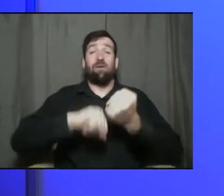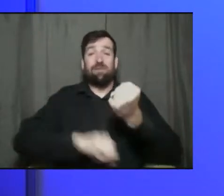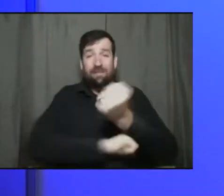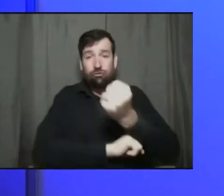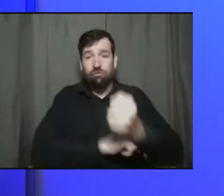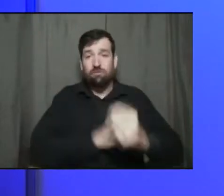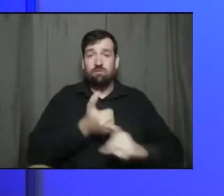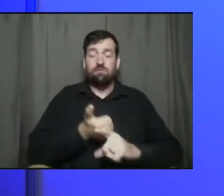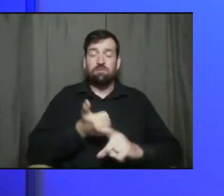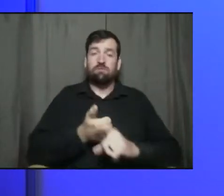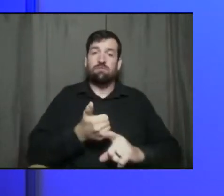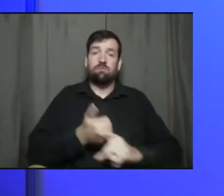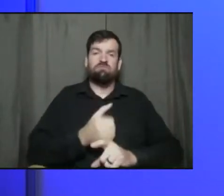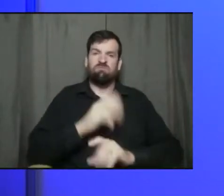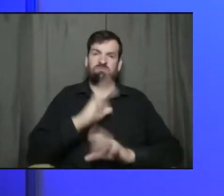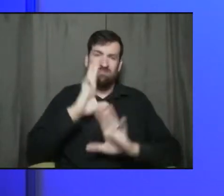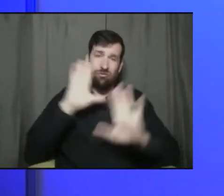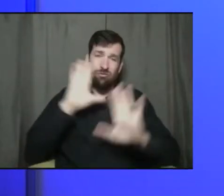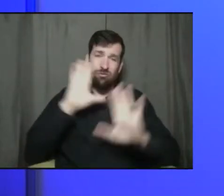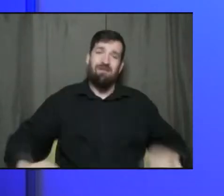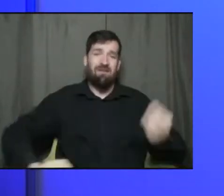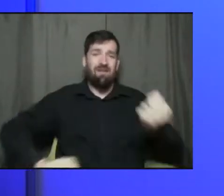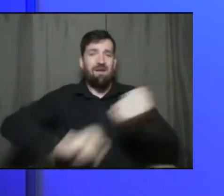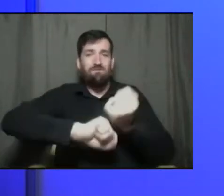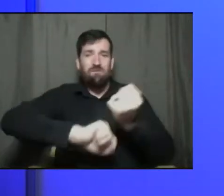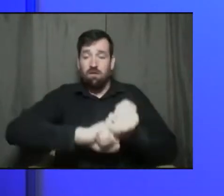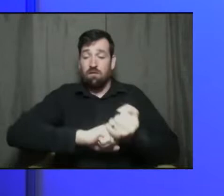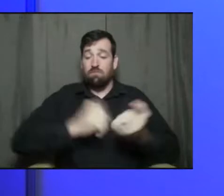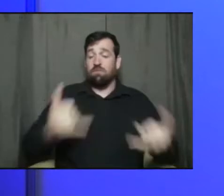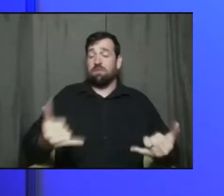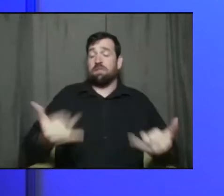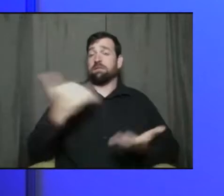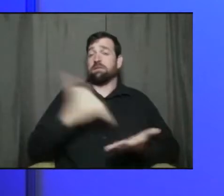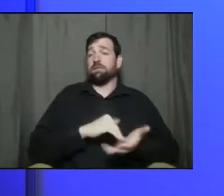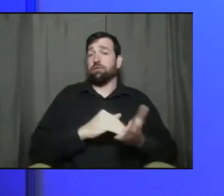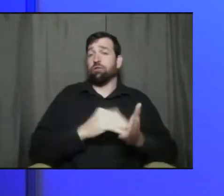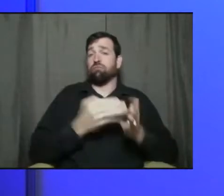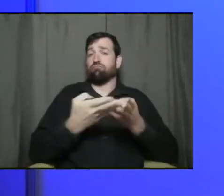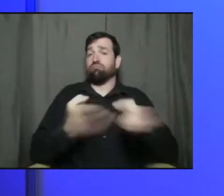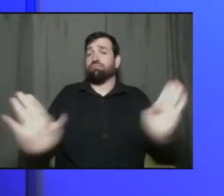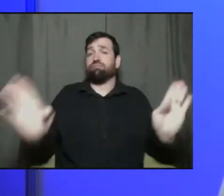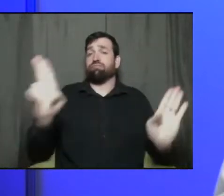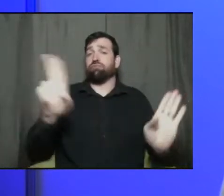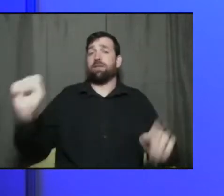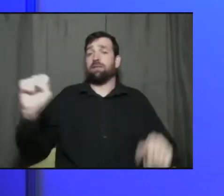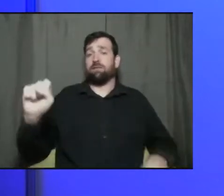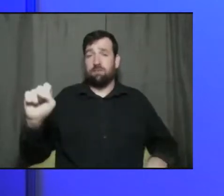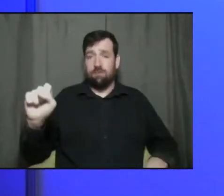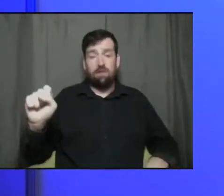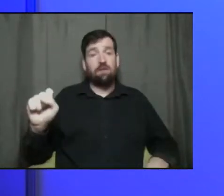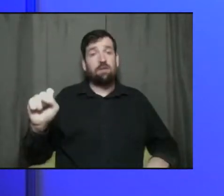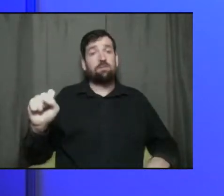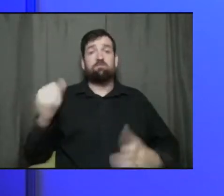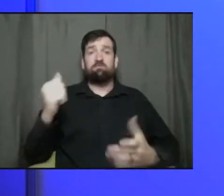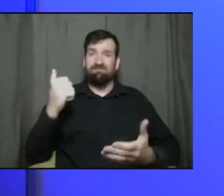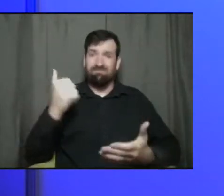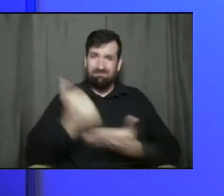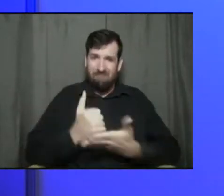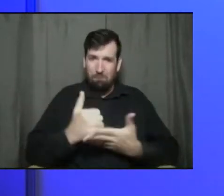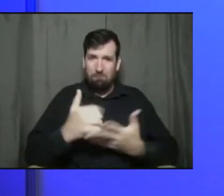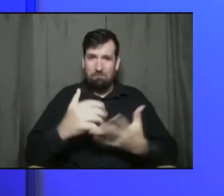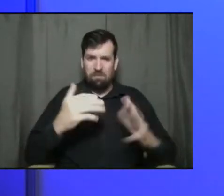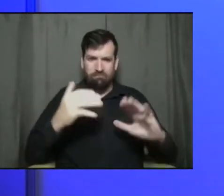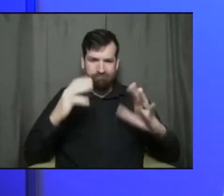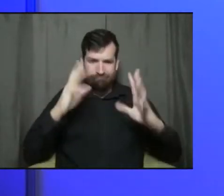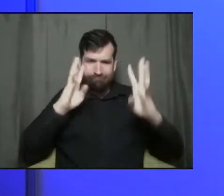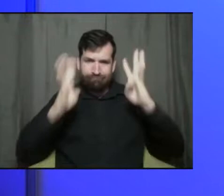great advocate of our center and other centers across the United States, and helping really create a culture of research in the